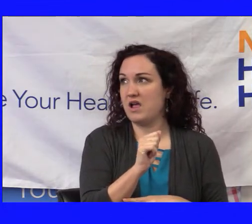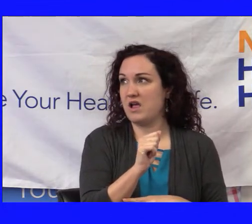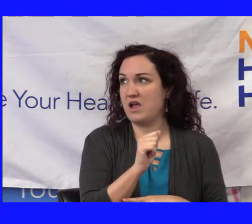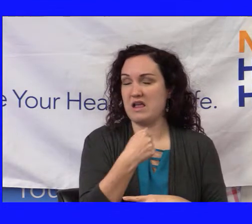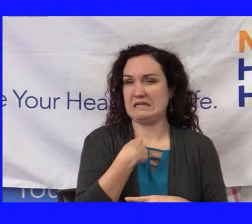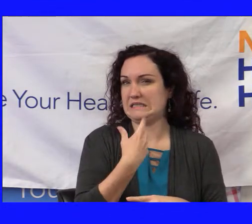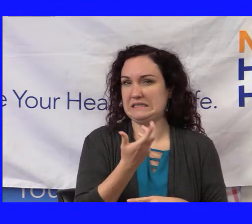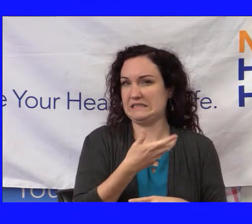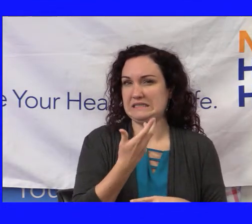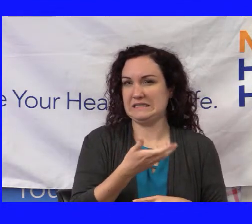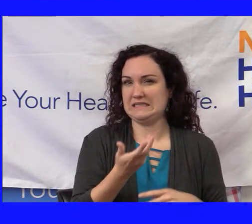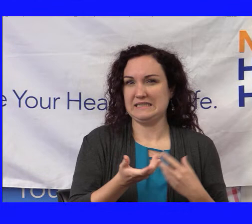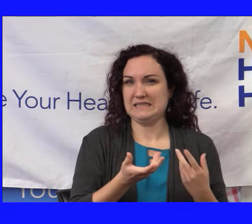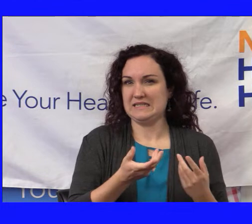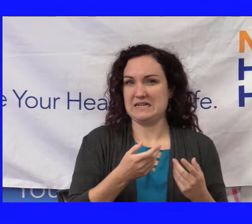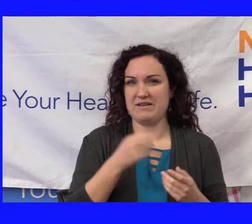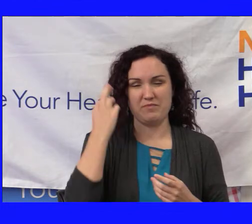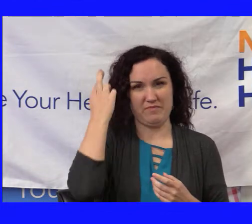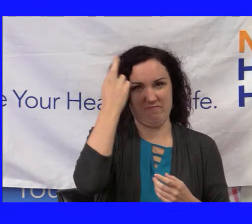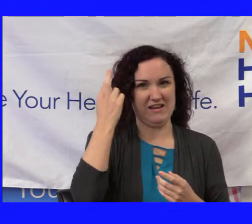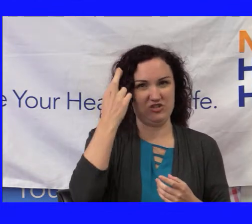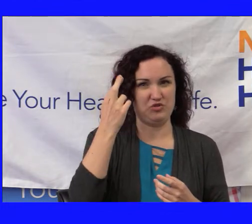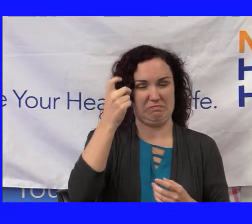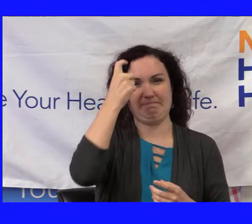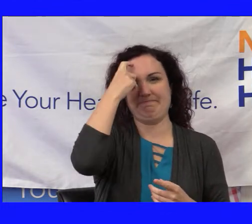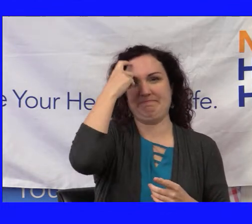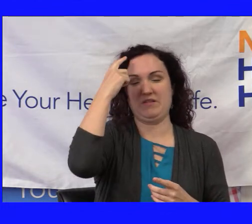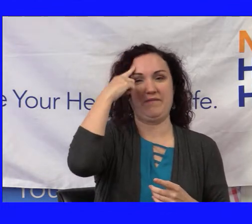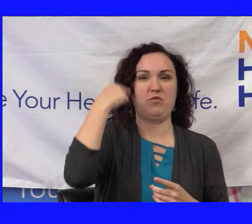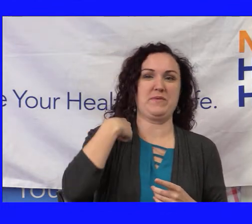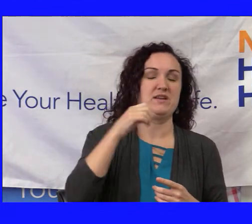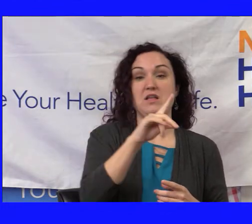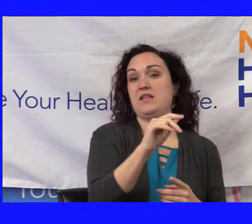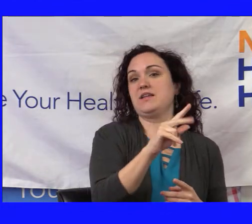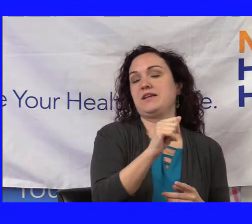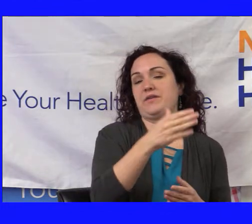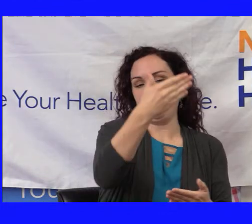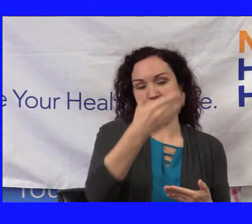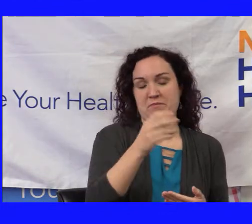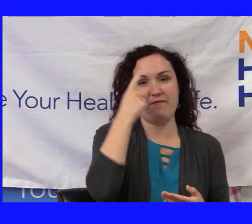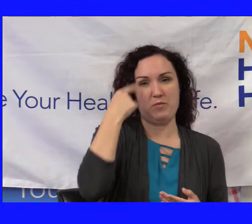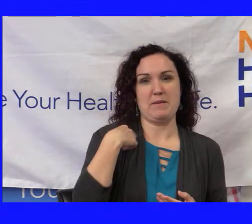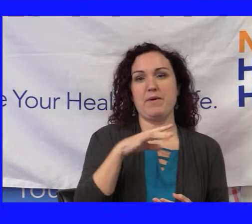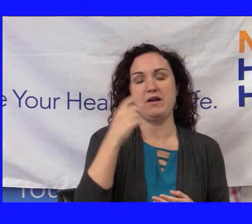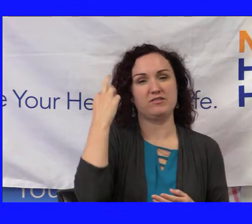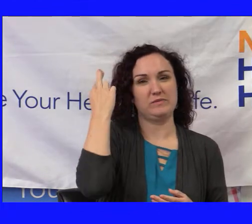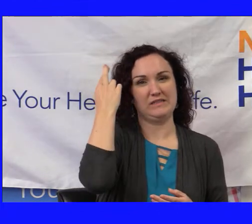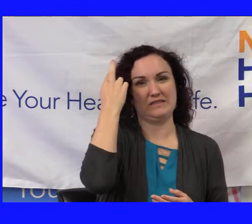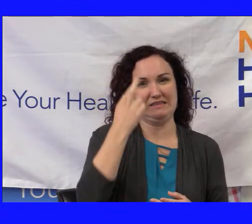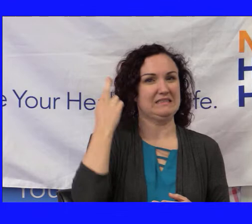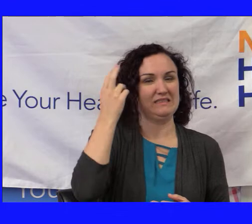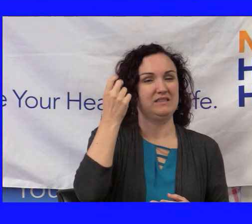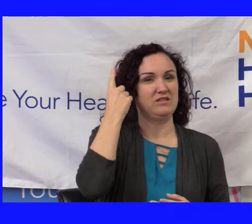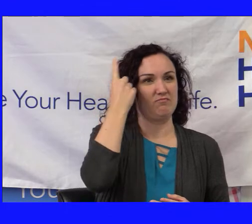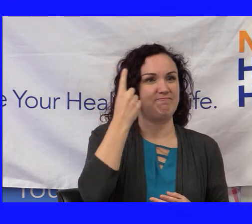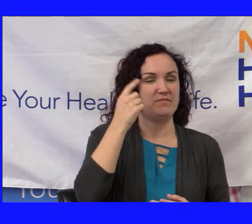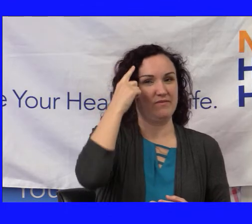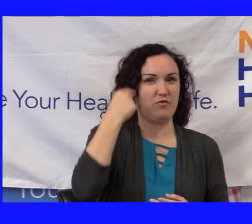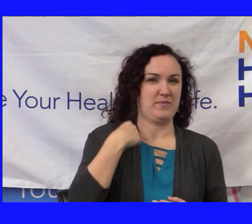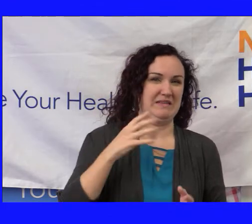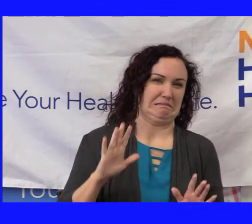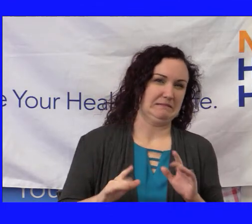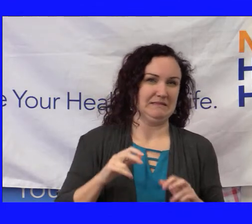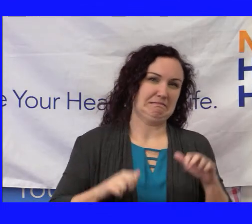to make rational sense, not just the data being provided. Gotcha. Okay, so let me move on